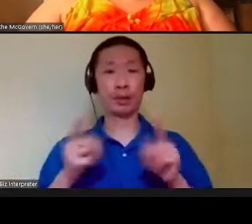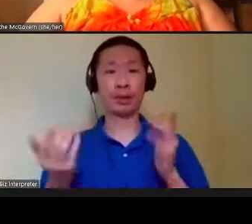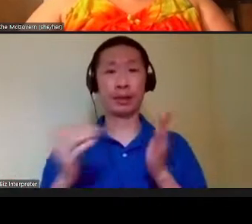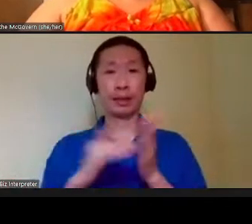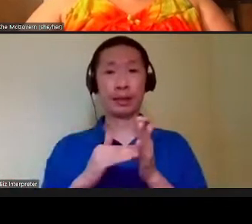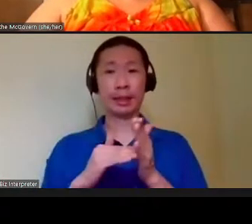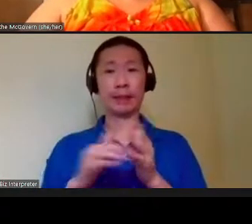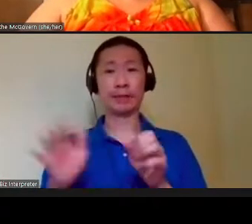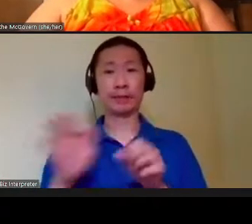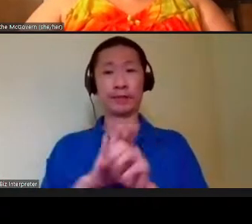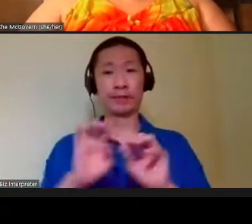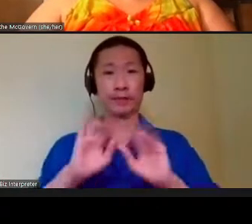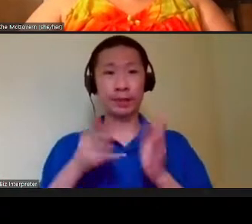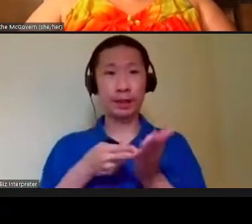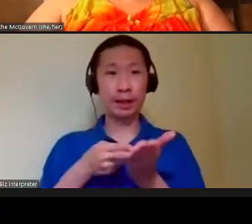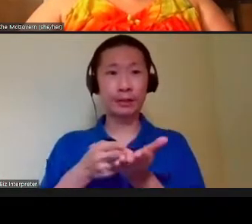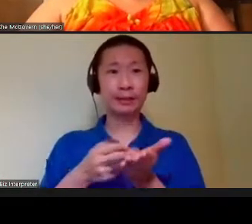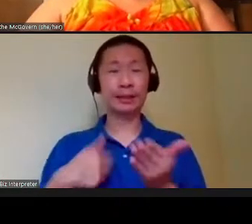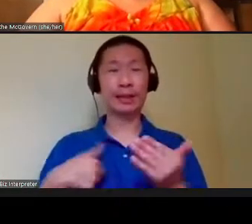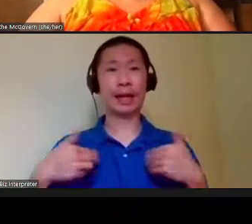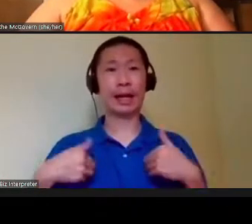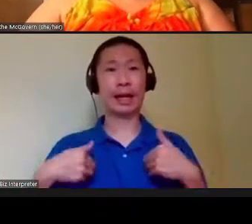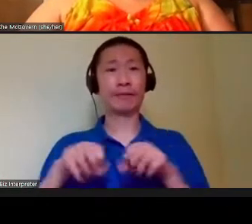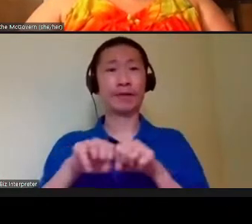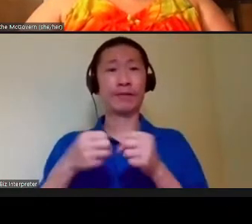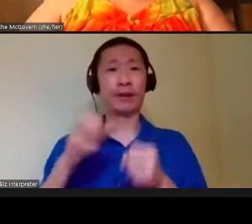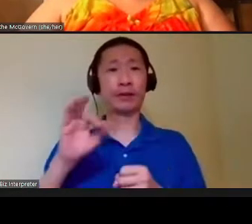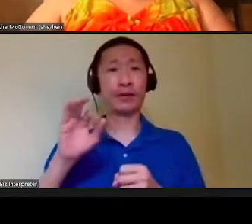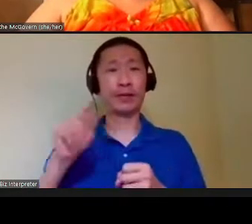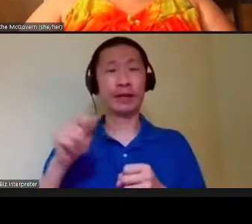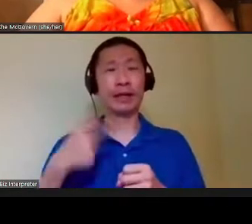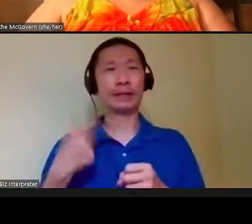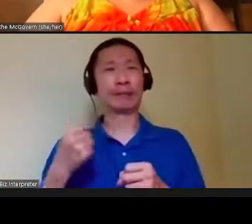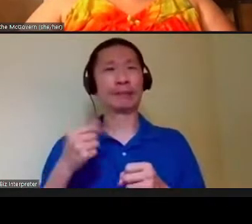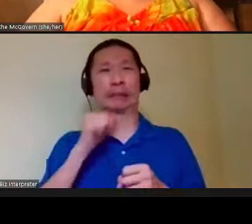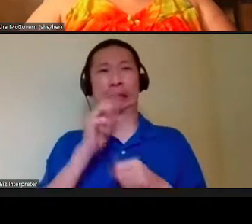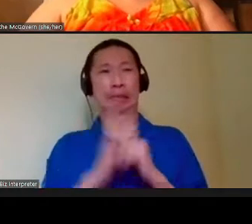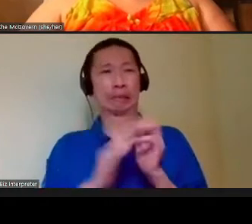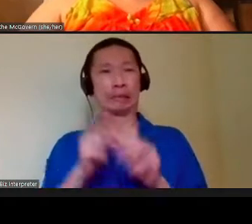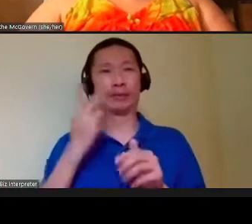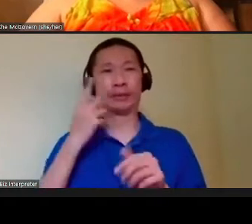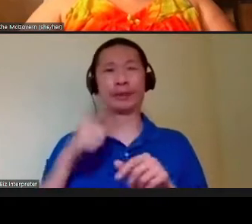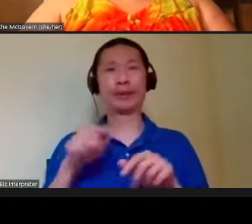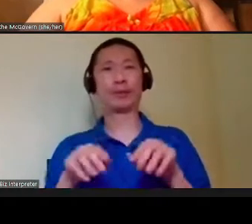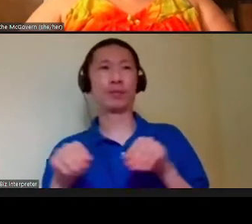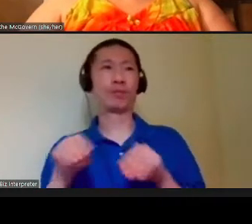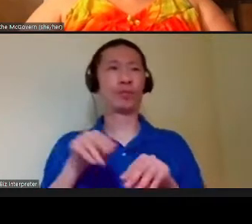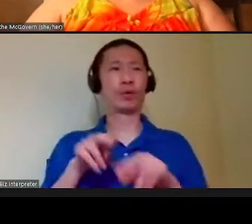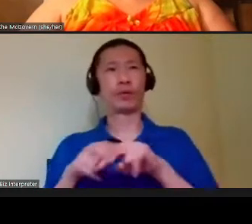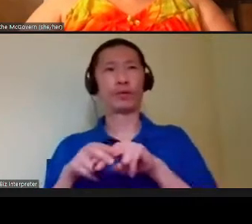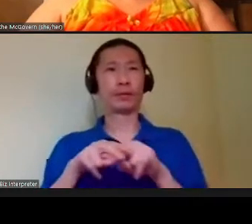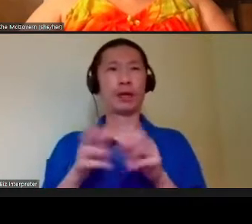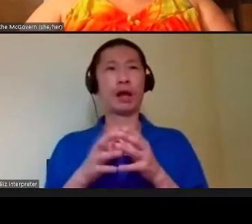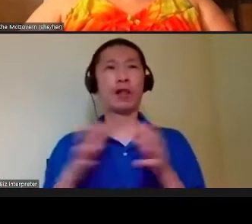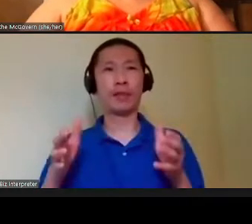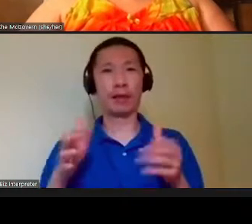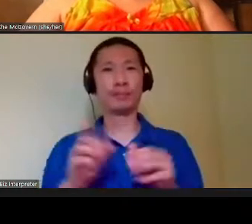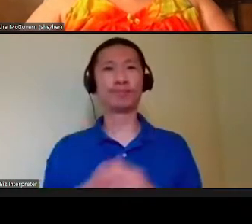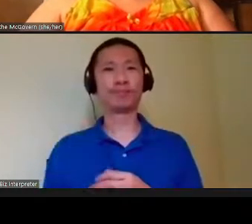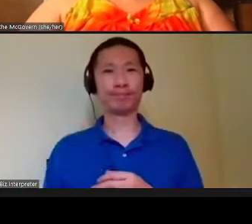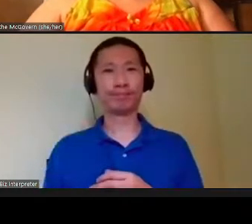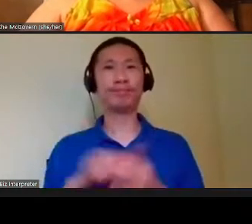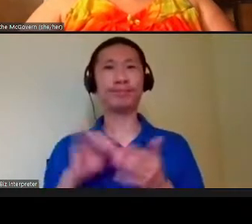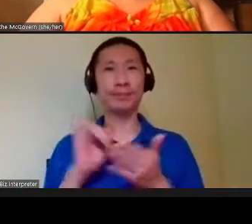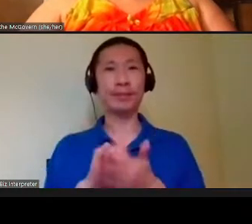full transparency, I have a fractured foot, so I'm a little uncomfortable and you'll see me shifting around a lot. And that is